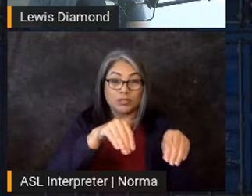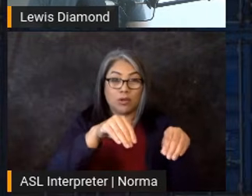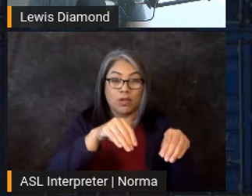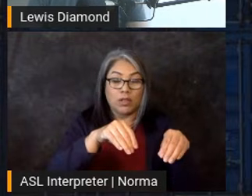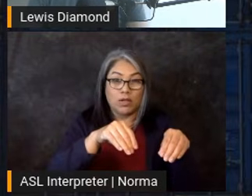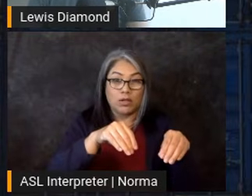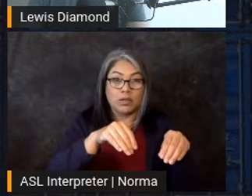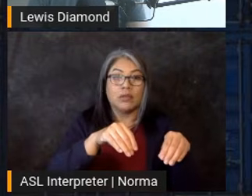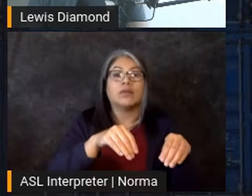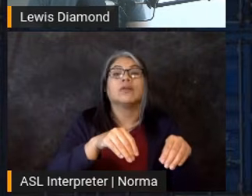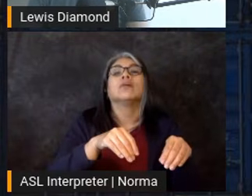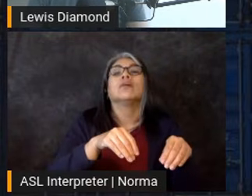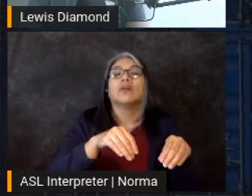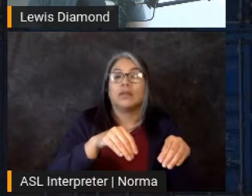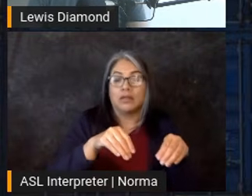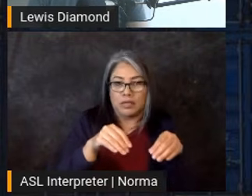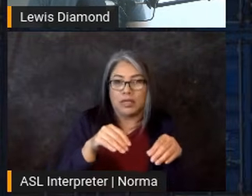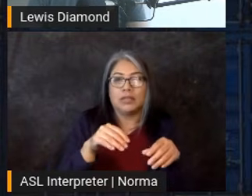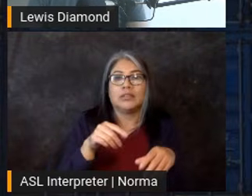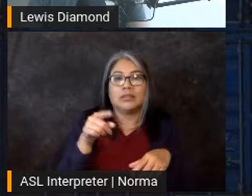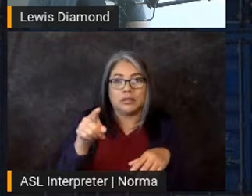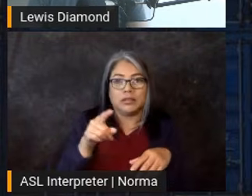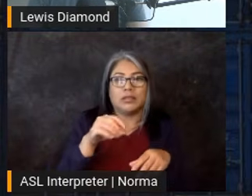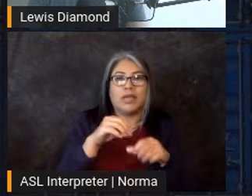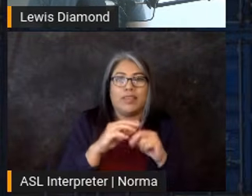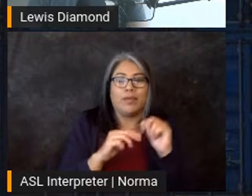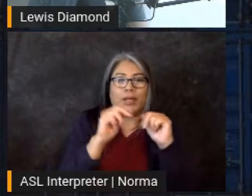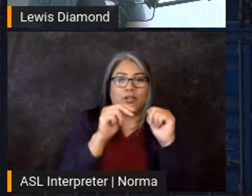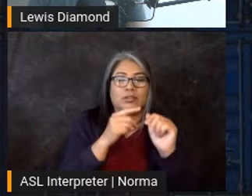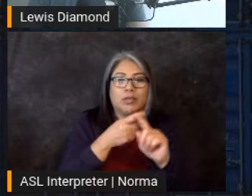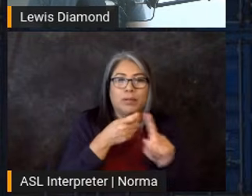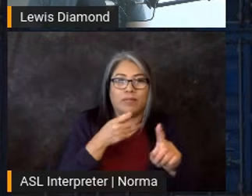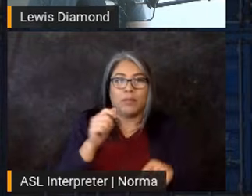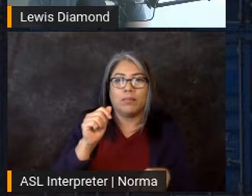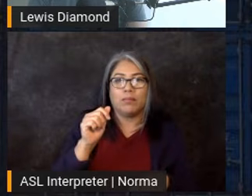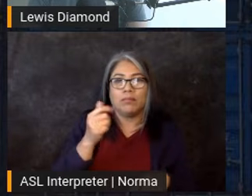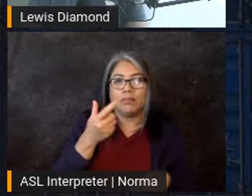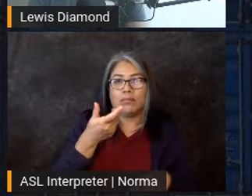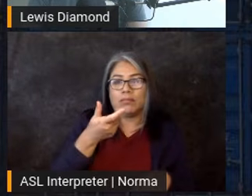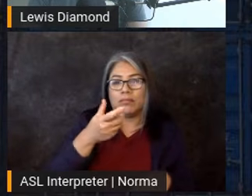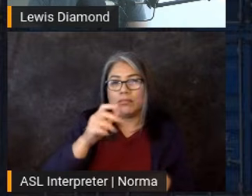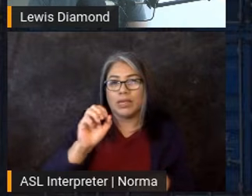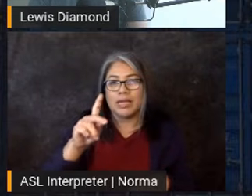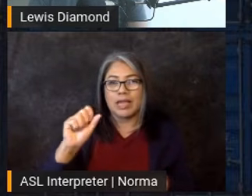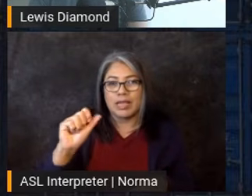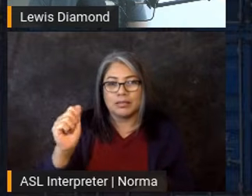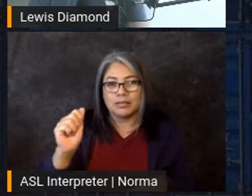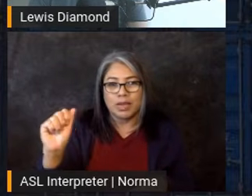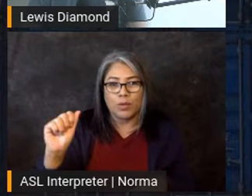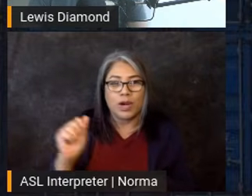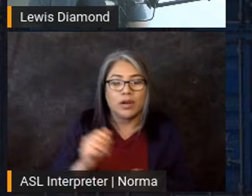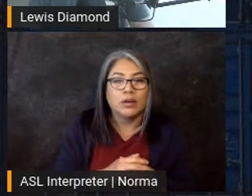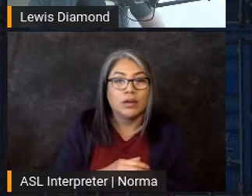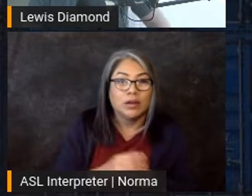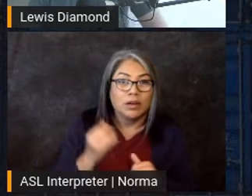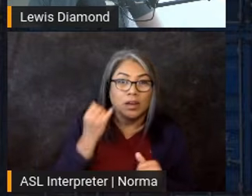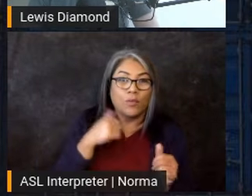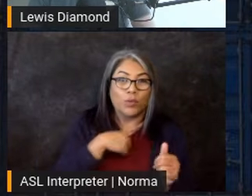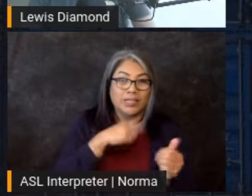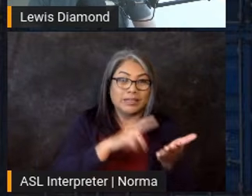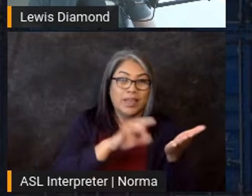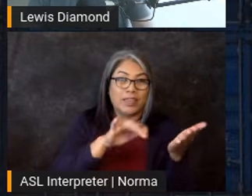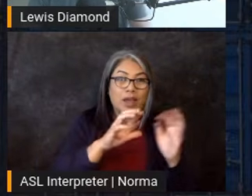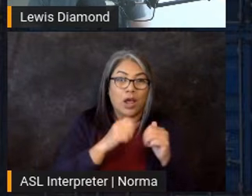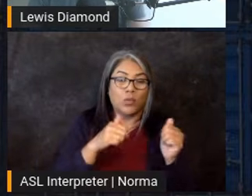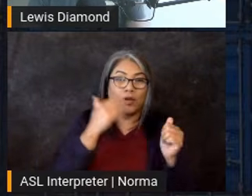the builds coming from the EKS Anywhere team. Gotcha. And if we sign that bundle file, how do we know that the